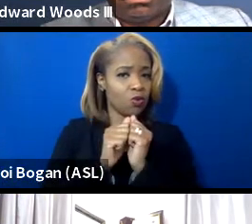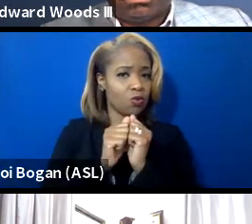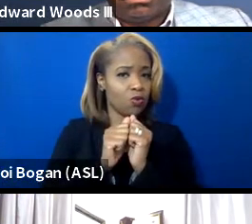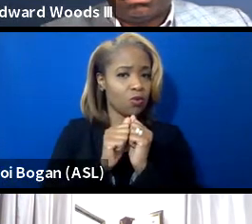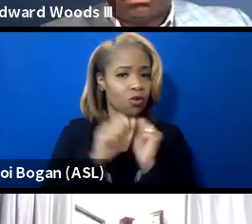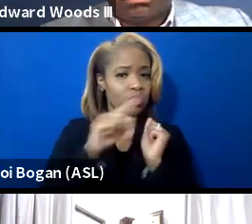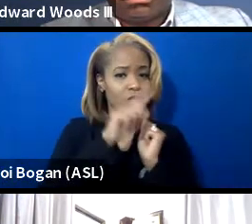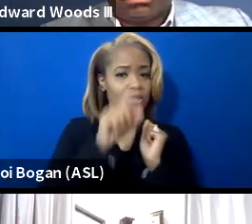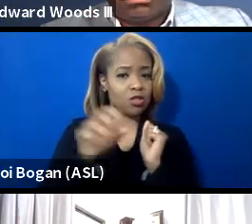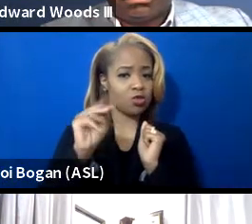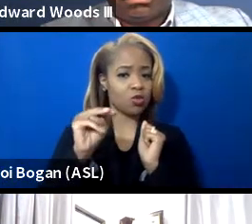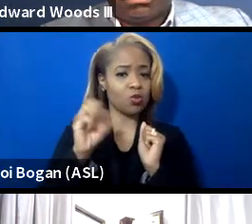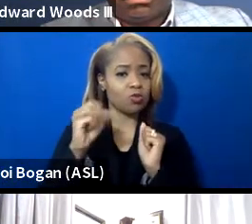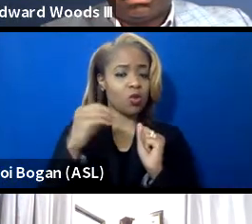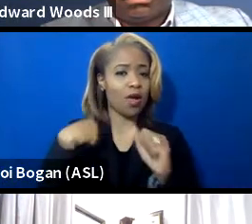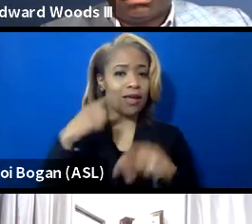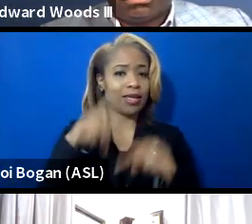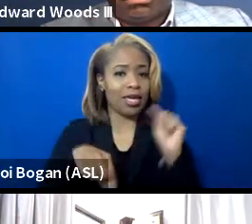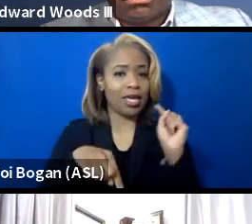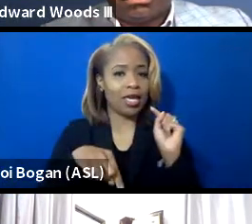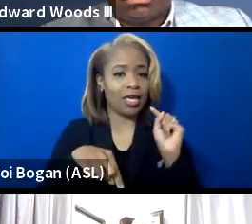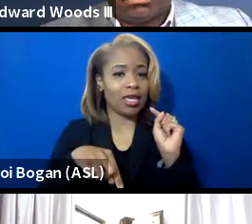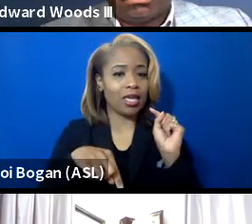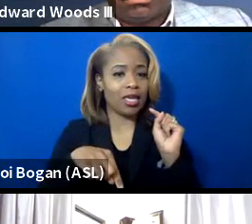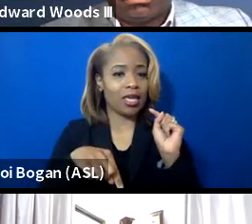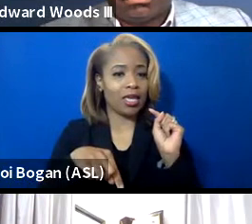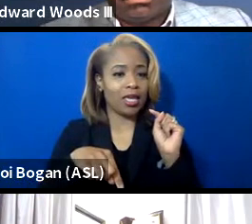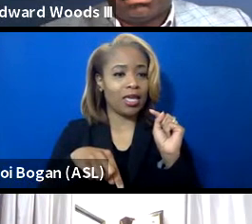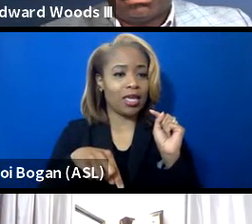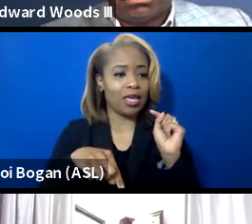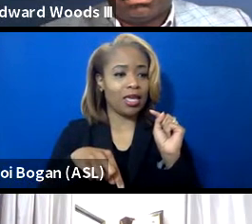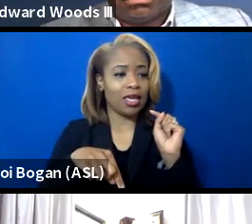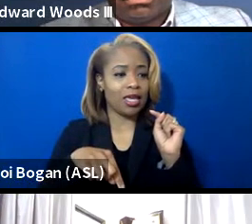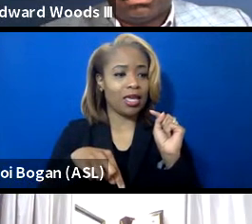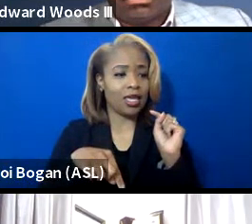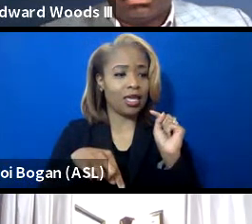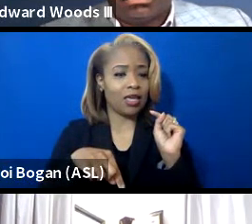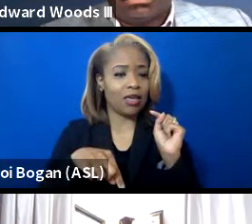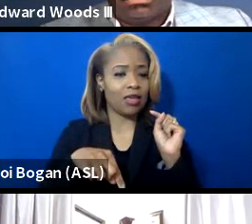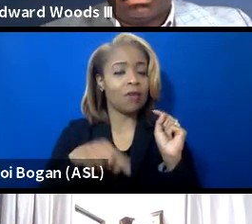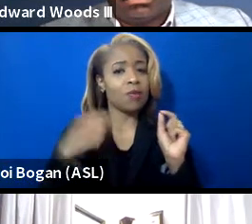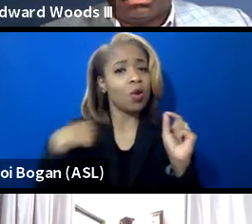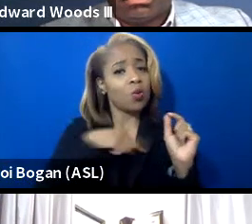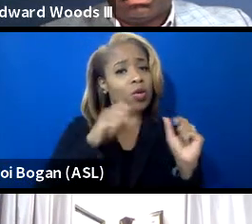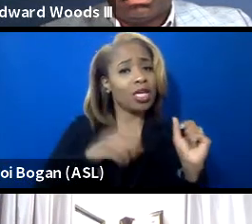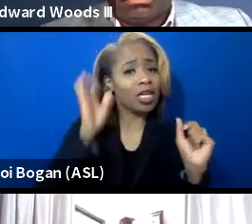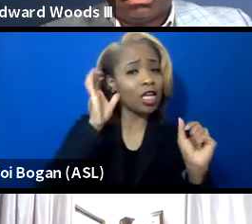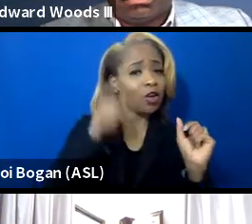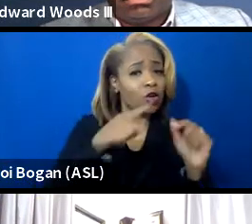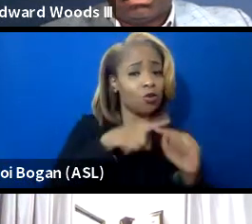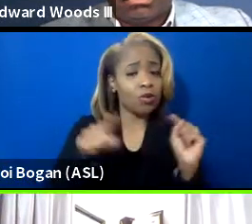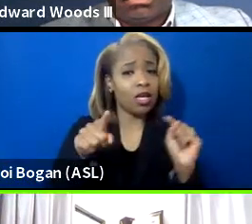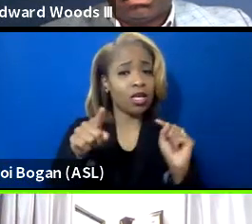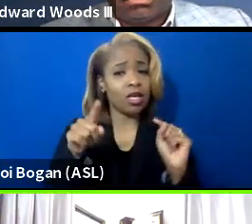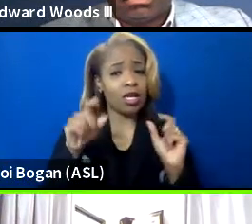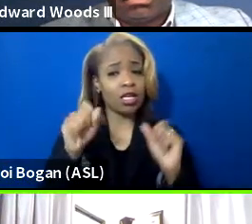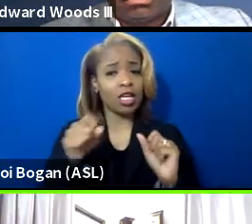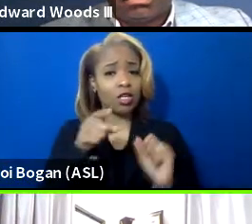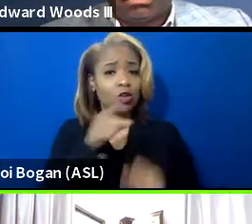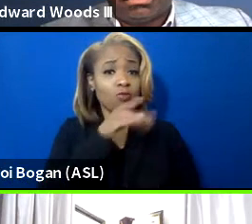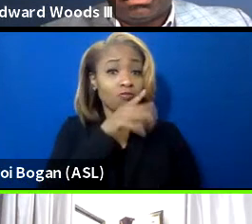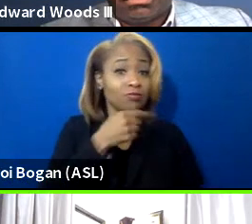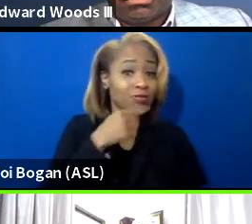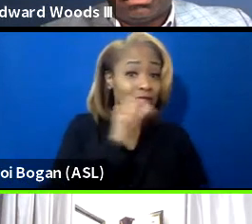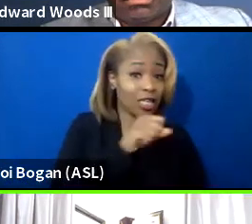data for me, so I can't make a statement one way or the other. We can hear you. Can you give a